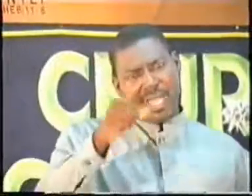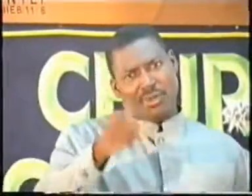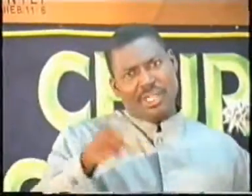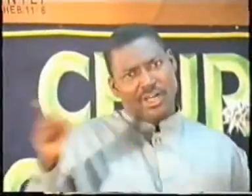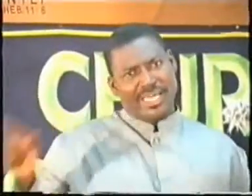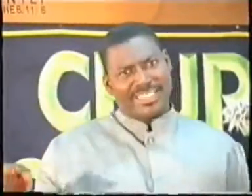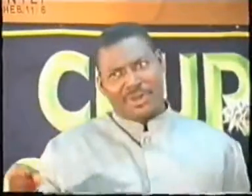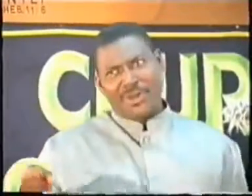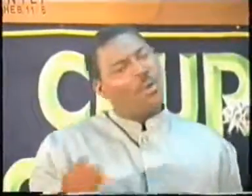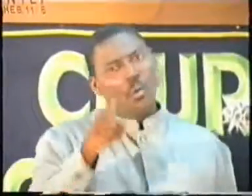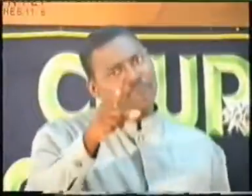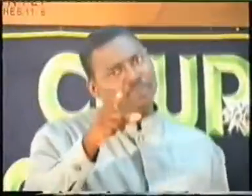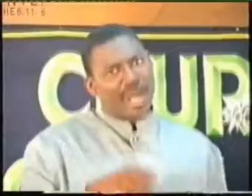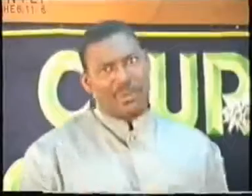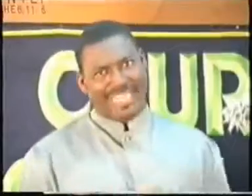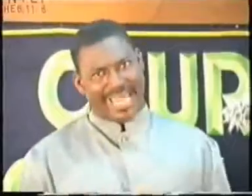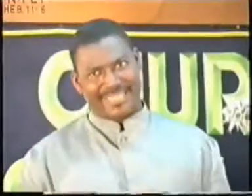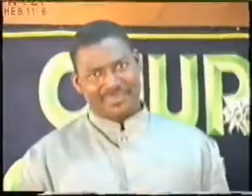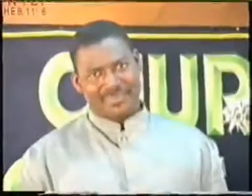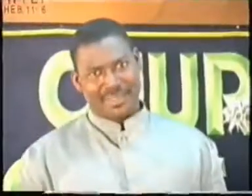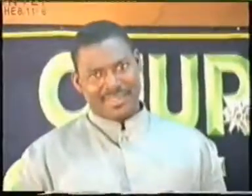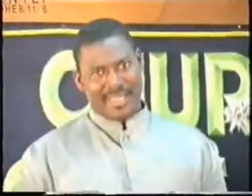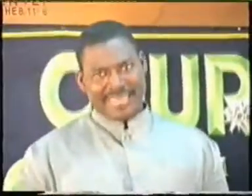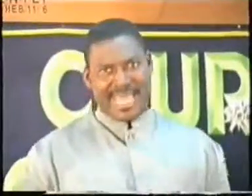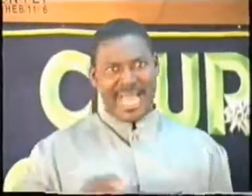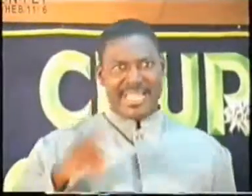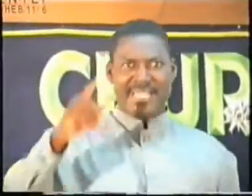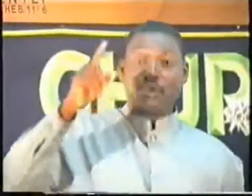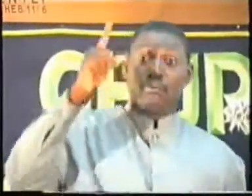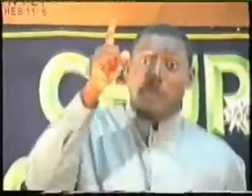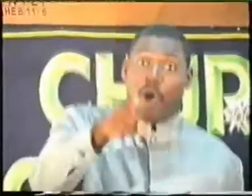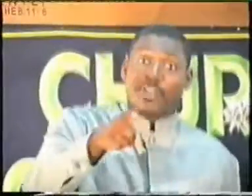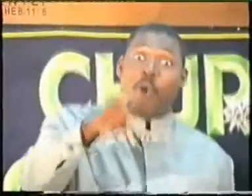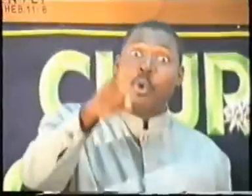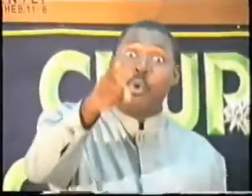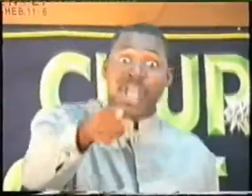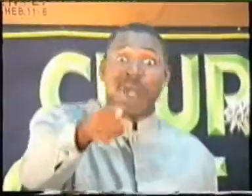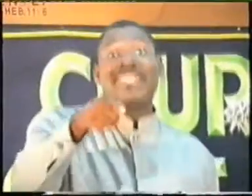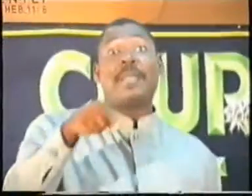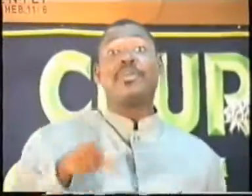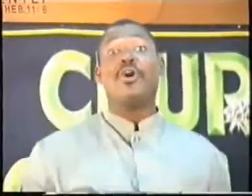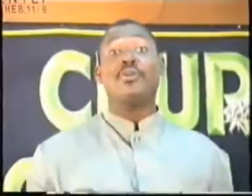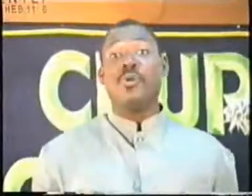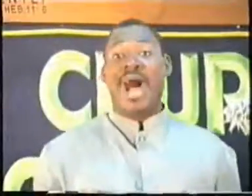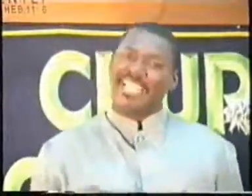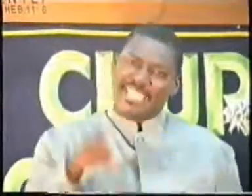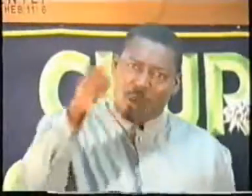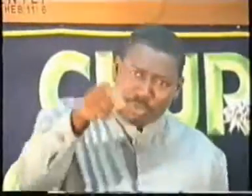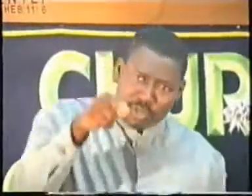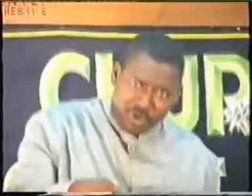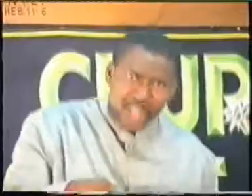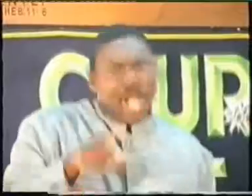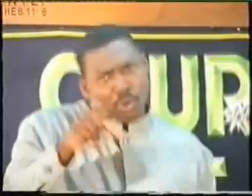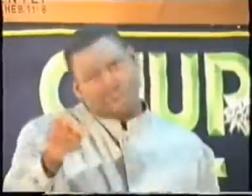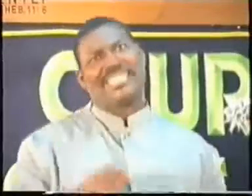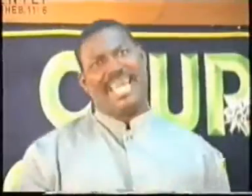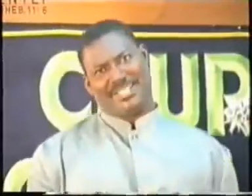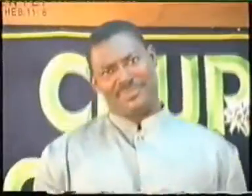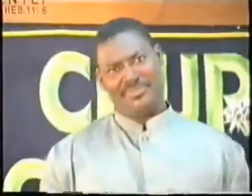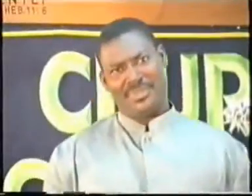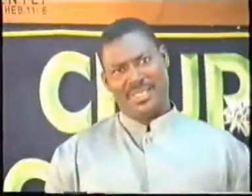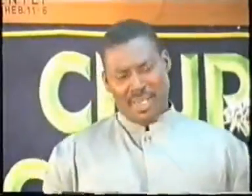April, and it August, no. When to your tight. Now, Musuo Bow, no, who, our that period, no more. This will boost you for a